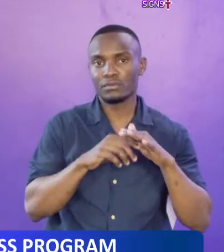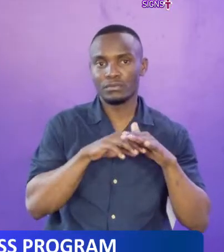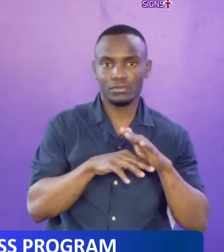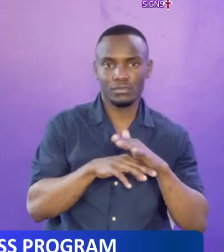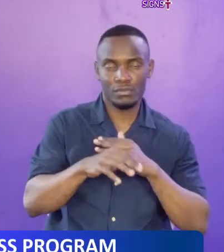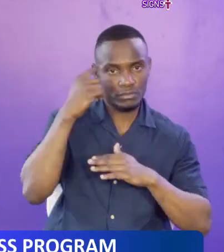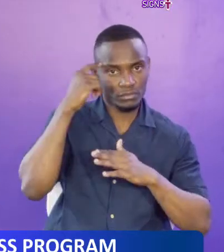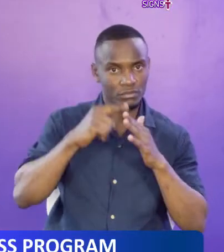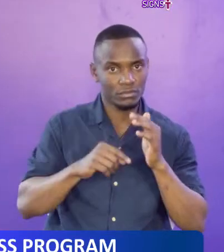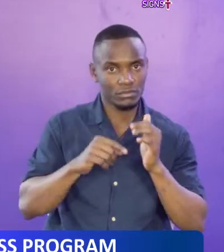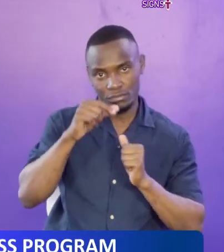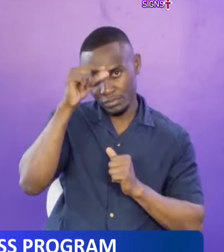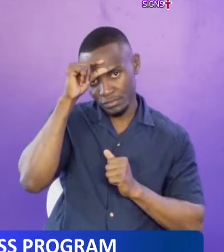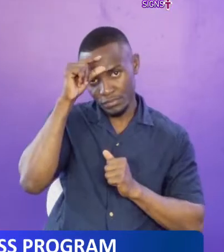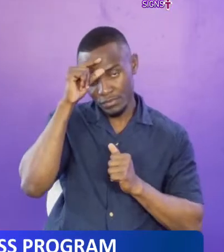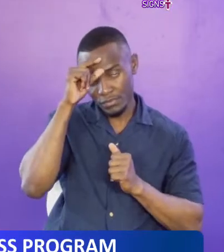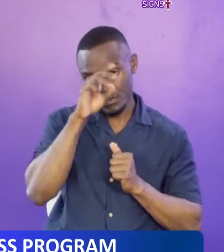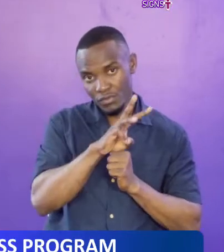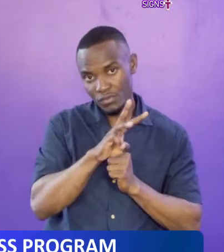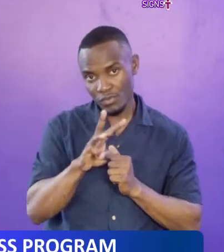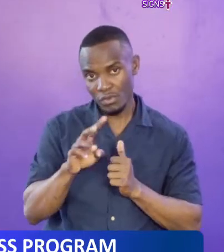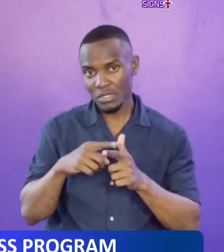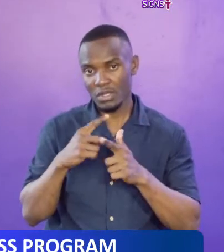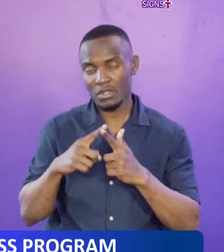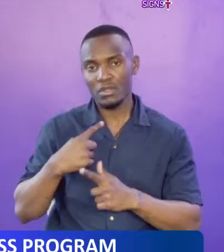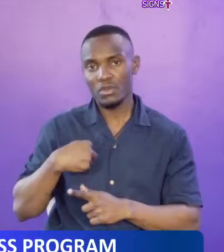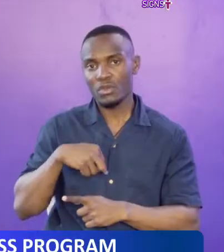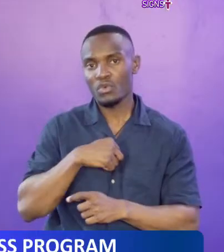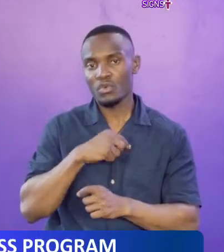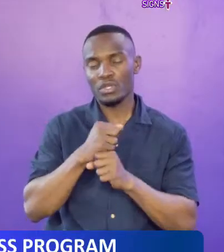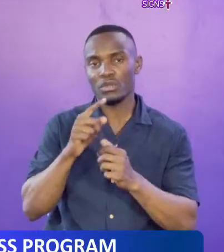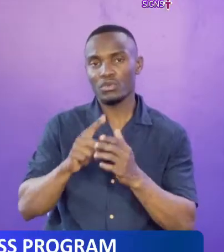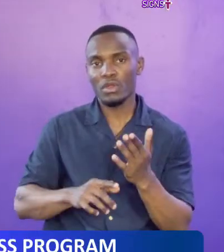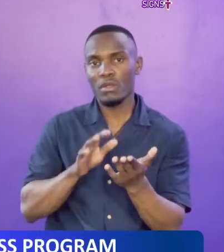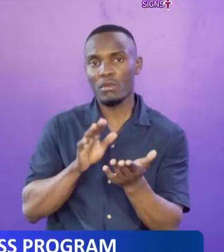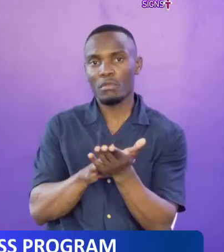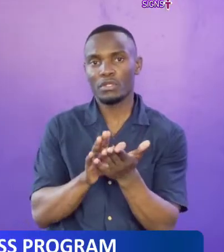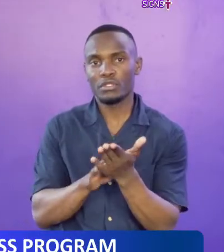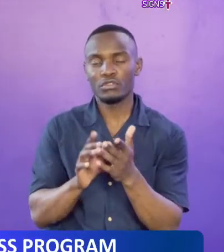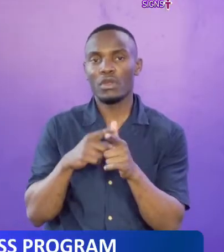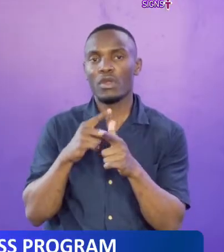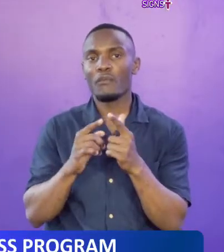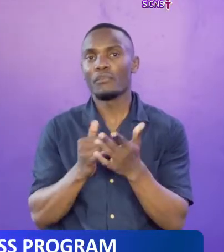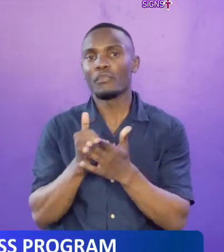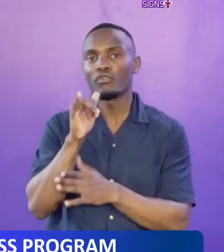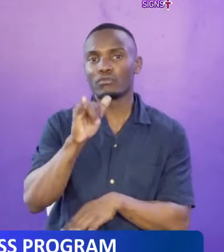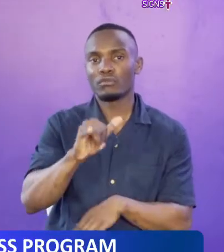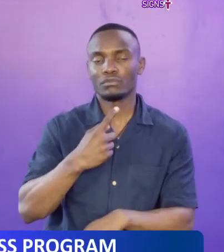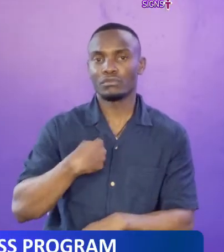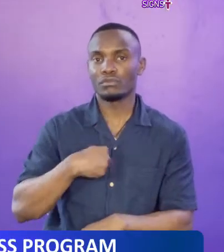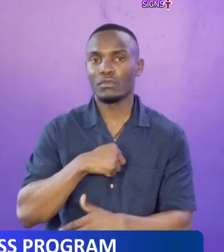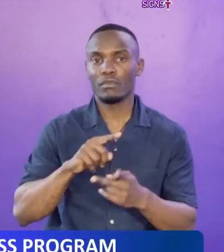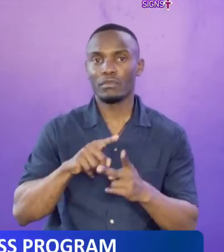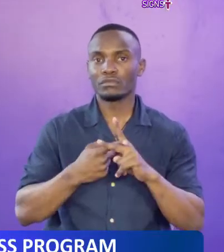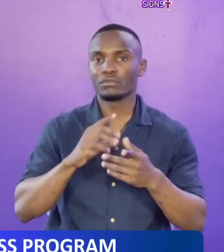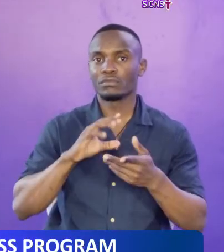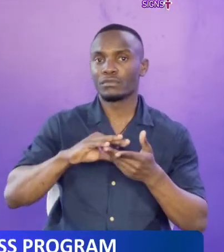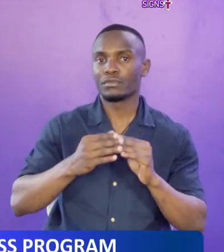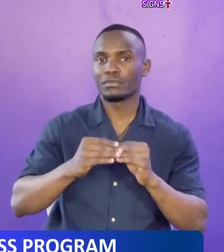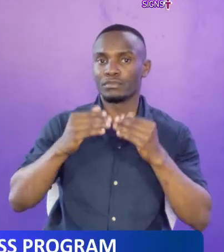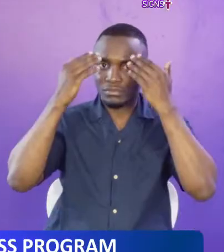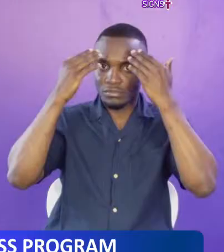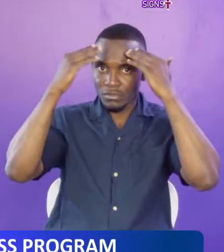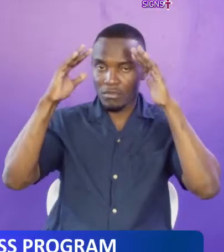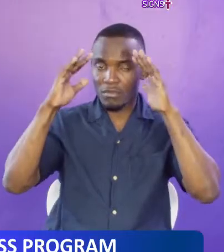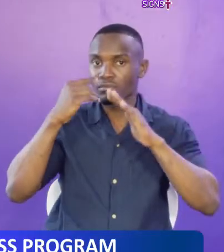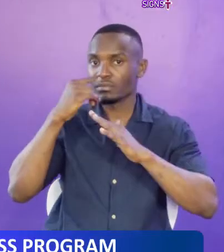websites, and then we made a submission. And then through that, we started creating awareness to people that this should